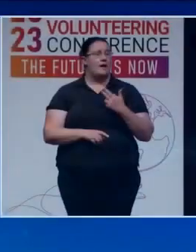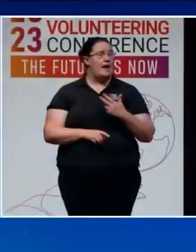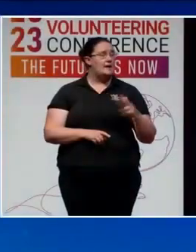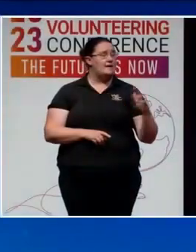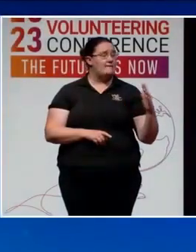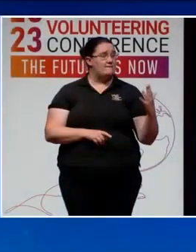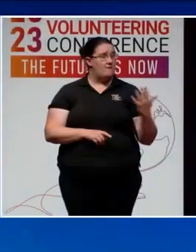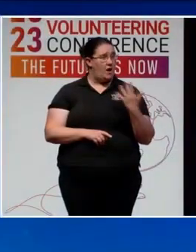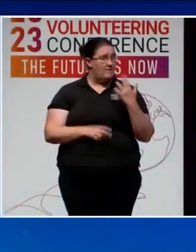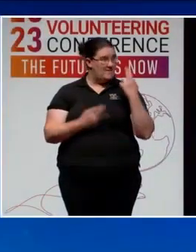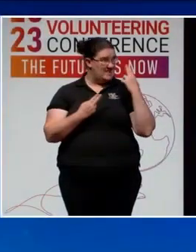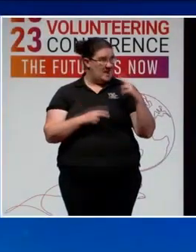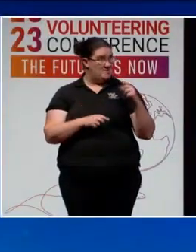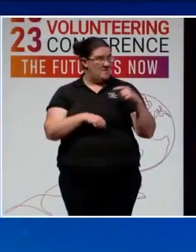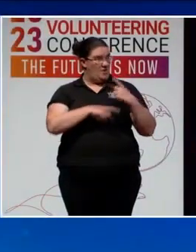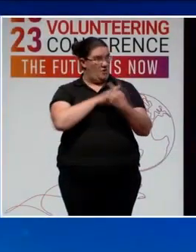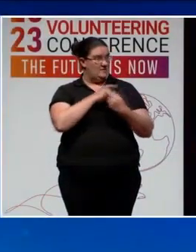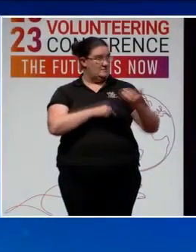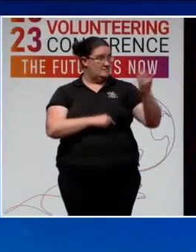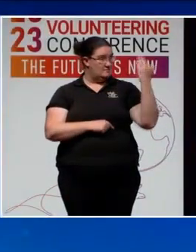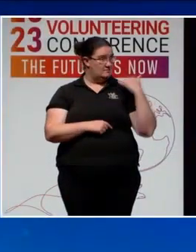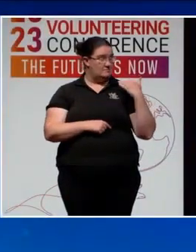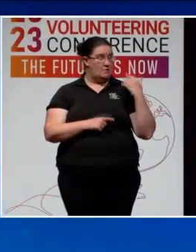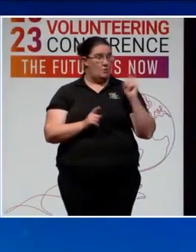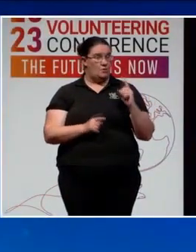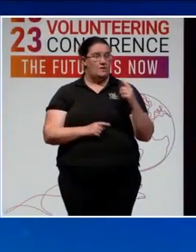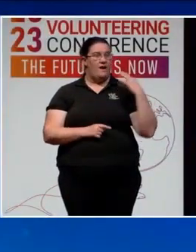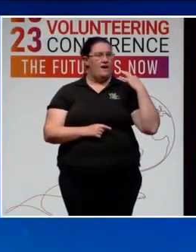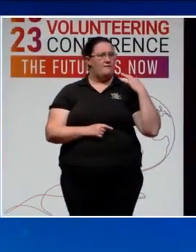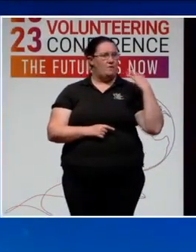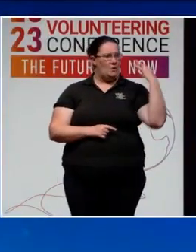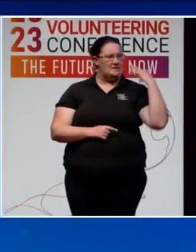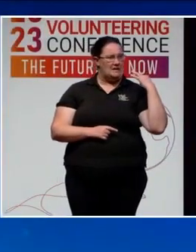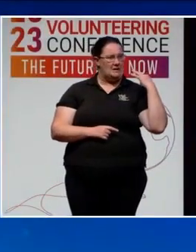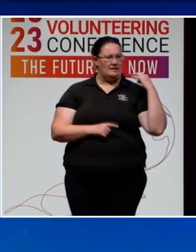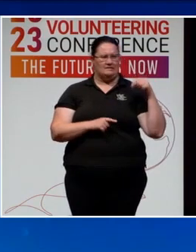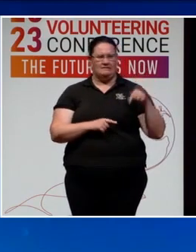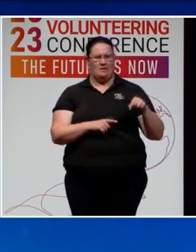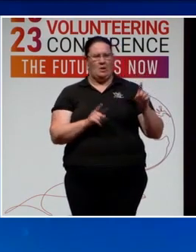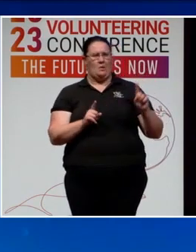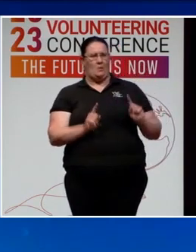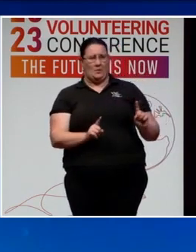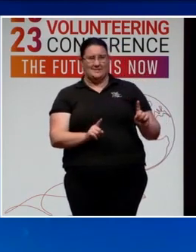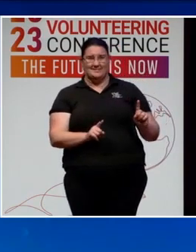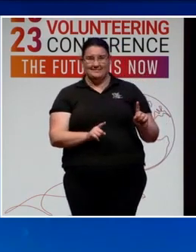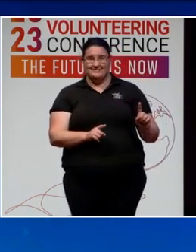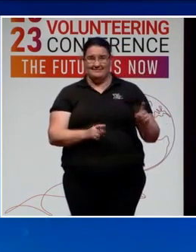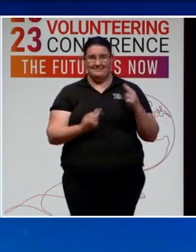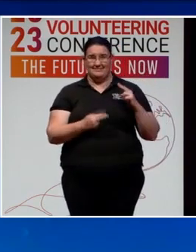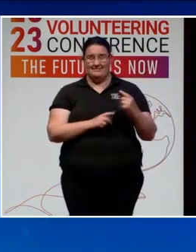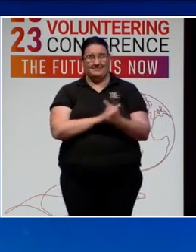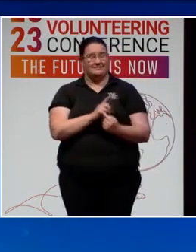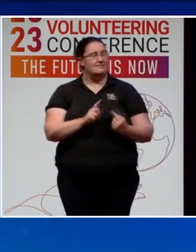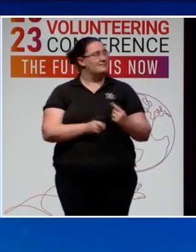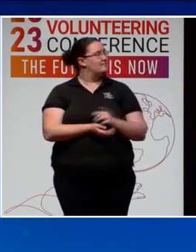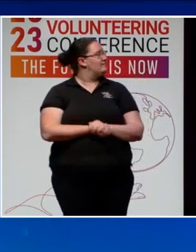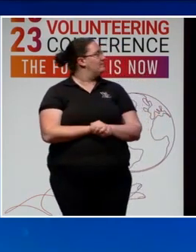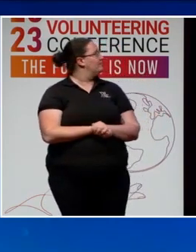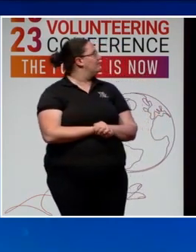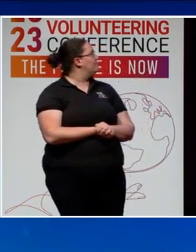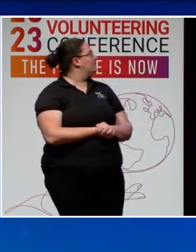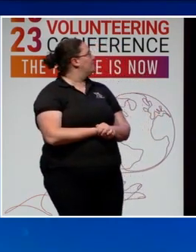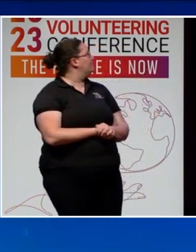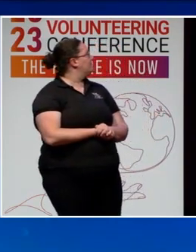conference was Volunteering, What Is It? In contrast, this year's conference, which focuses on the